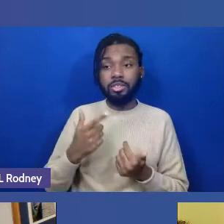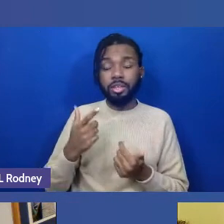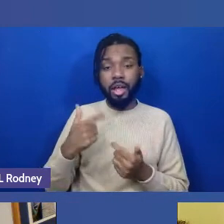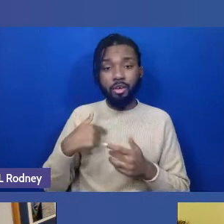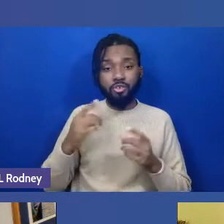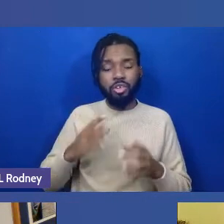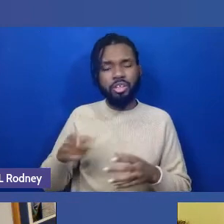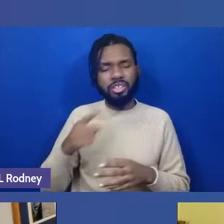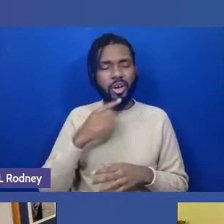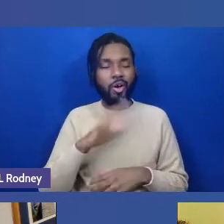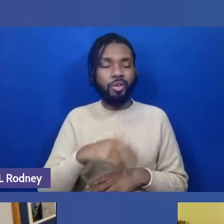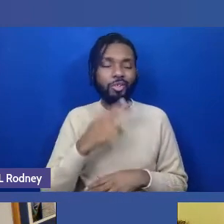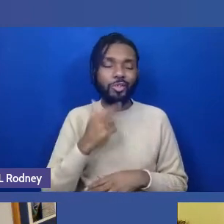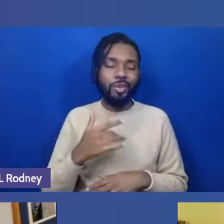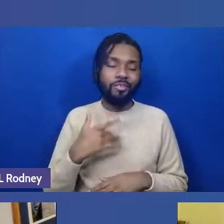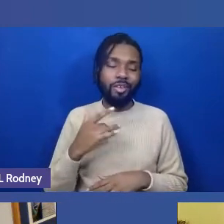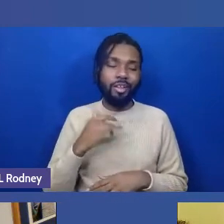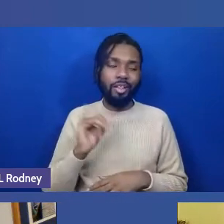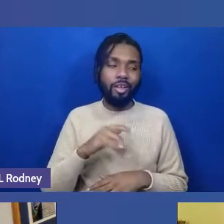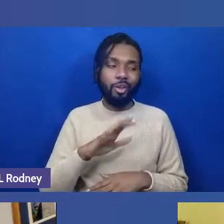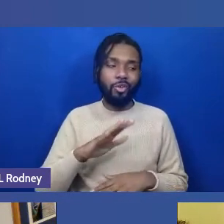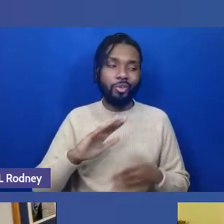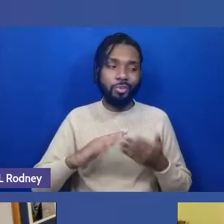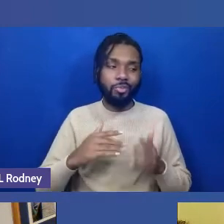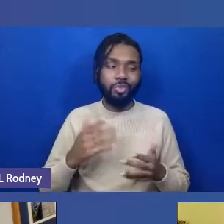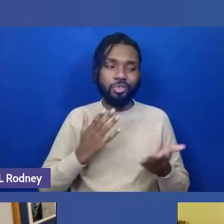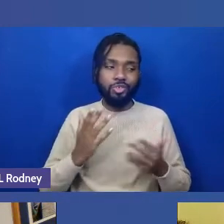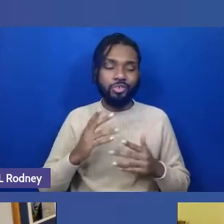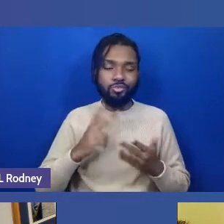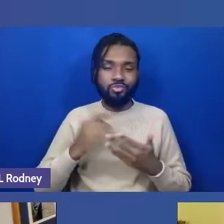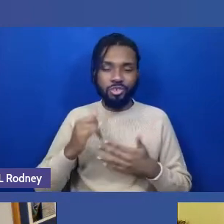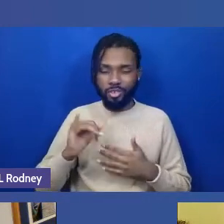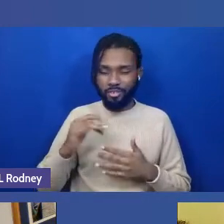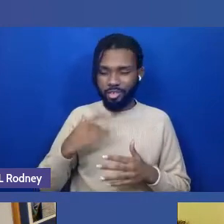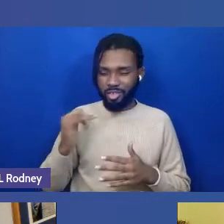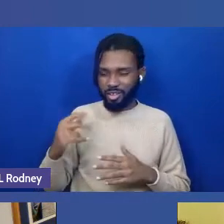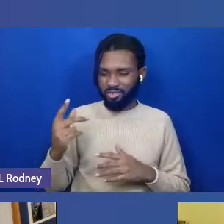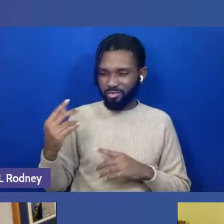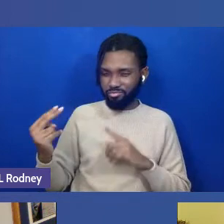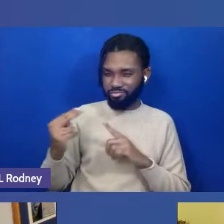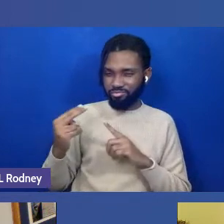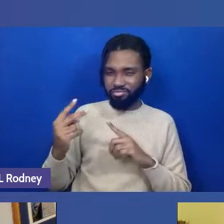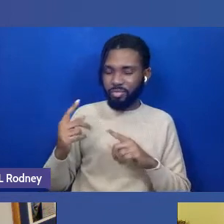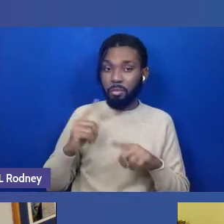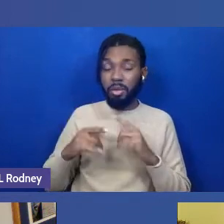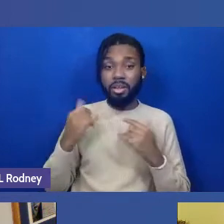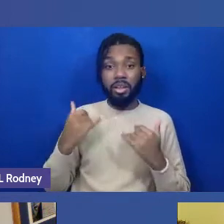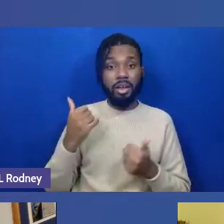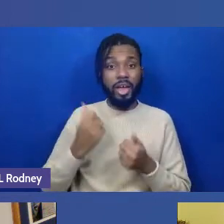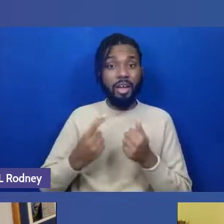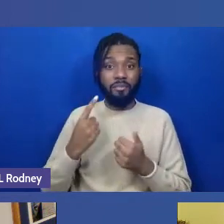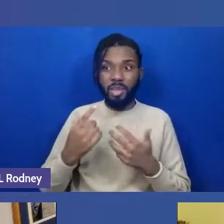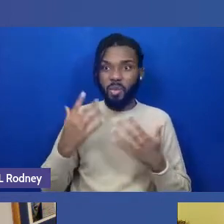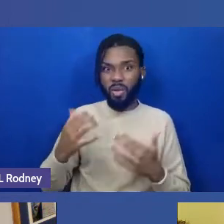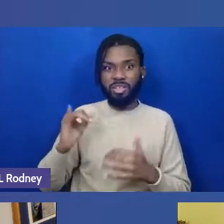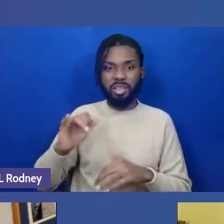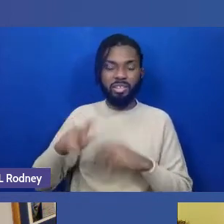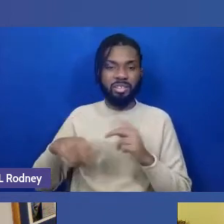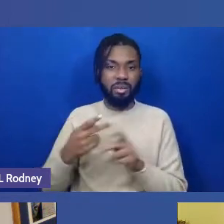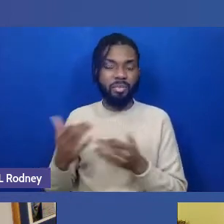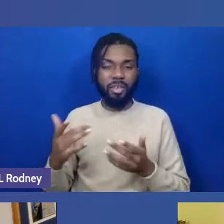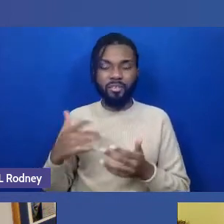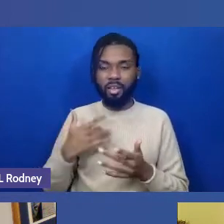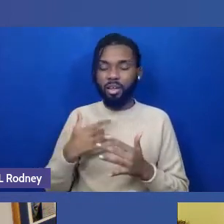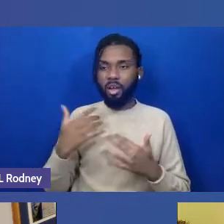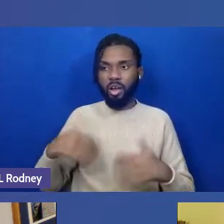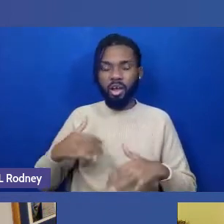it's like your community service project. Like that's kind of how it was treated. And then like now it's like everybody would like wants that, you know, it's like, oh, that's the thing that